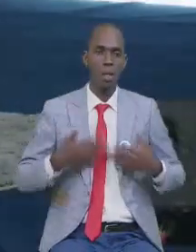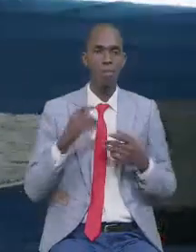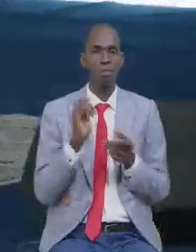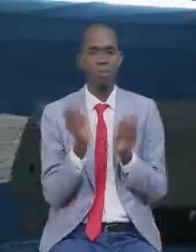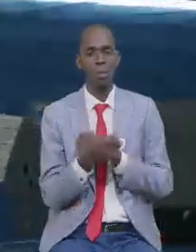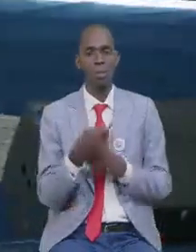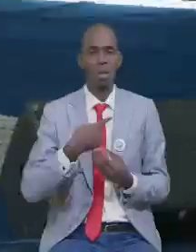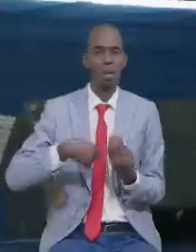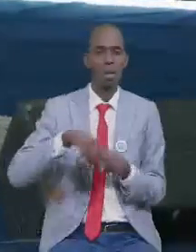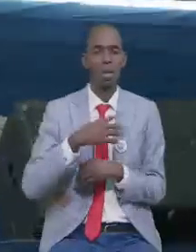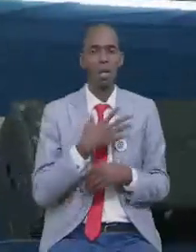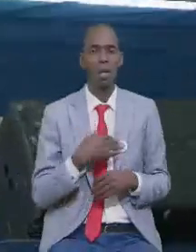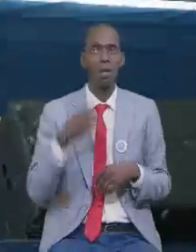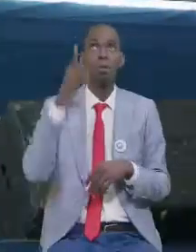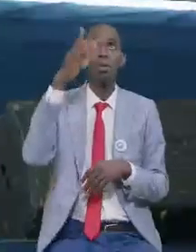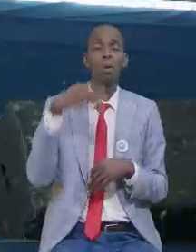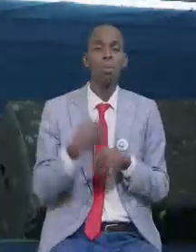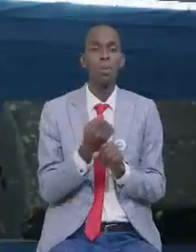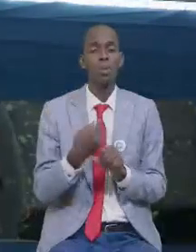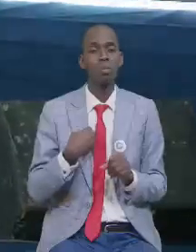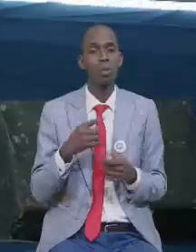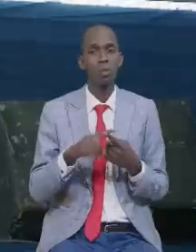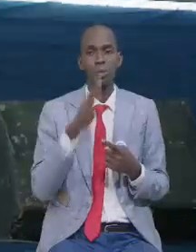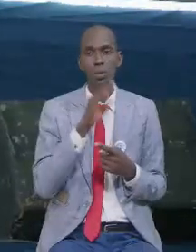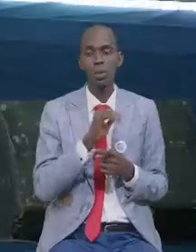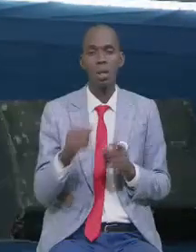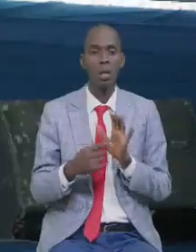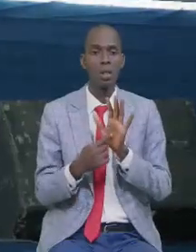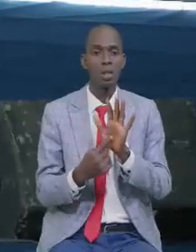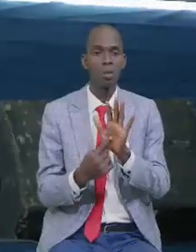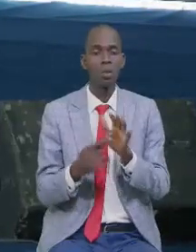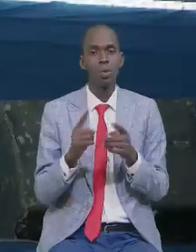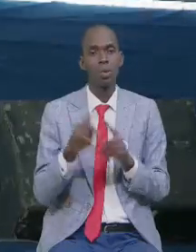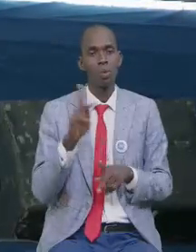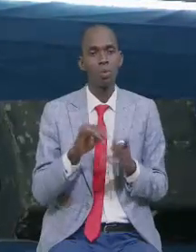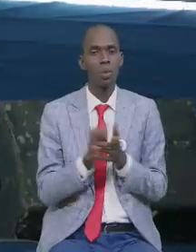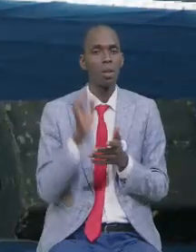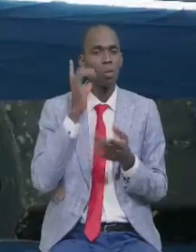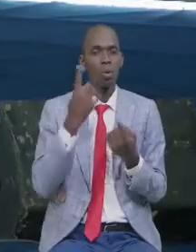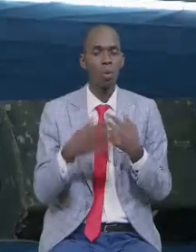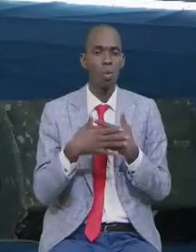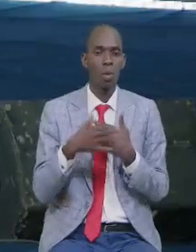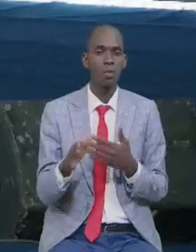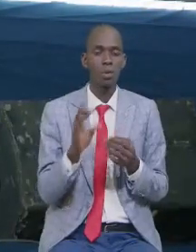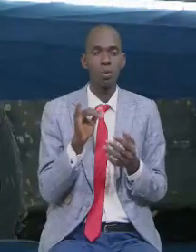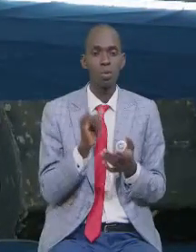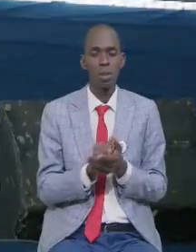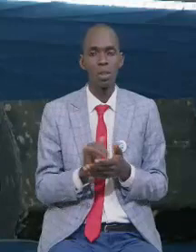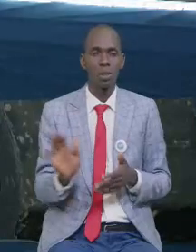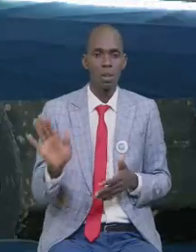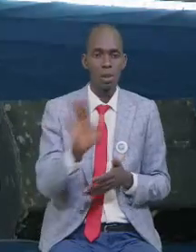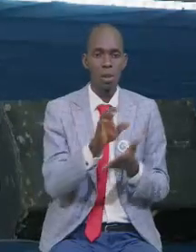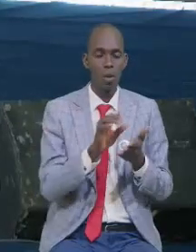God made me a pattern to the people that will come after, so that their lives too will